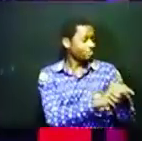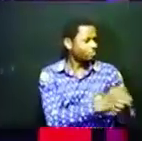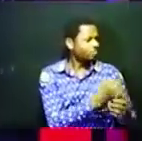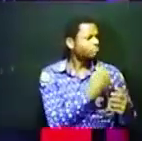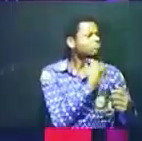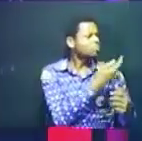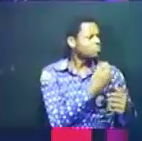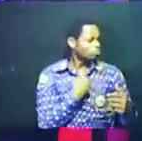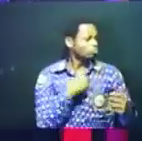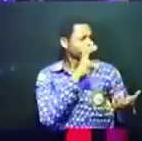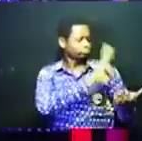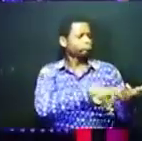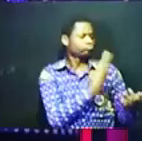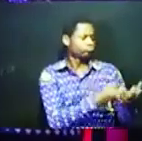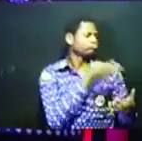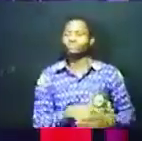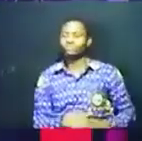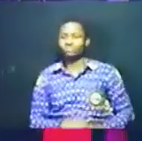They offered